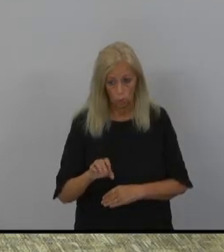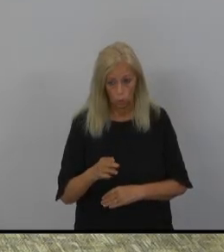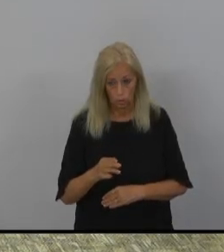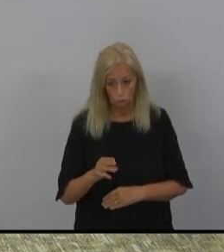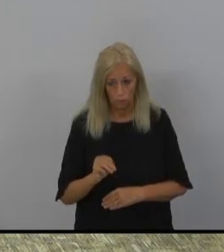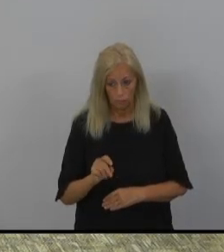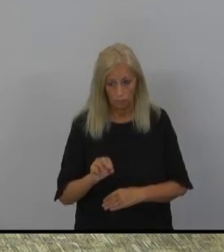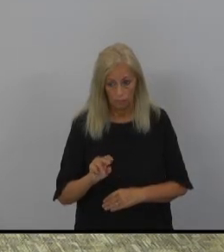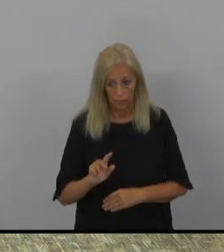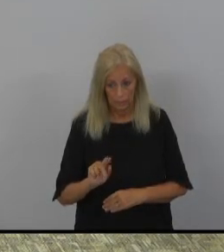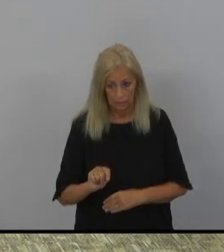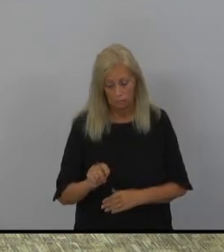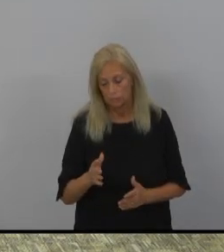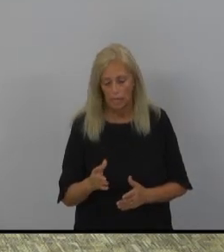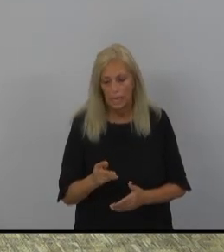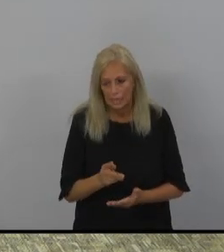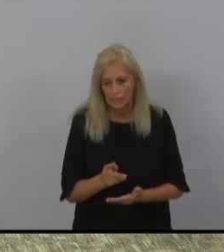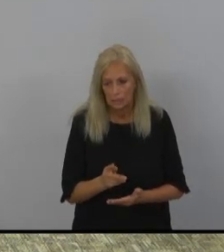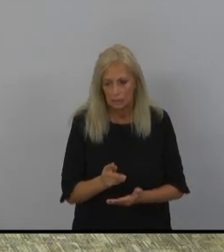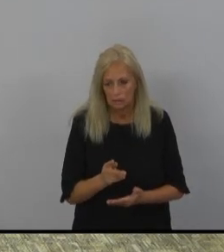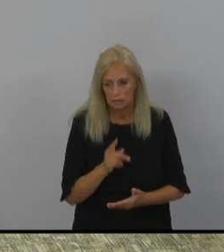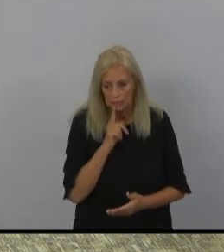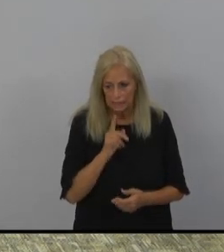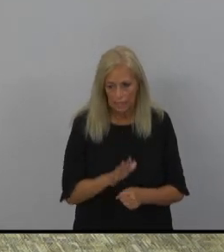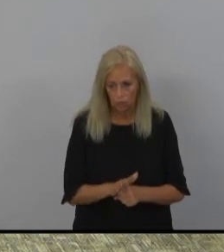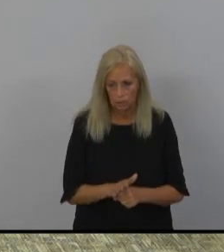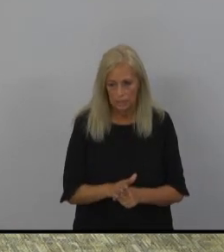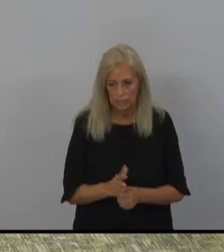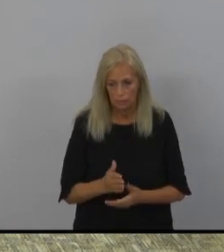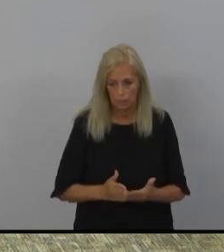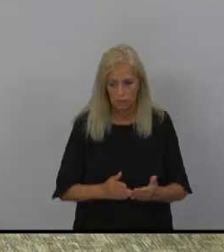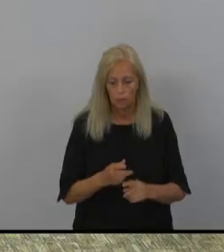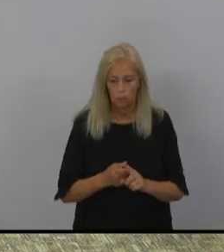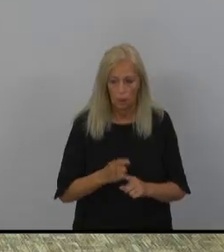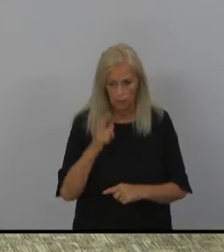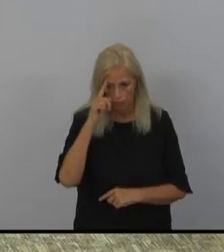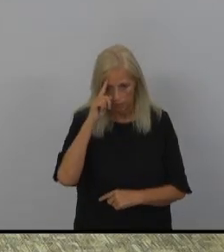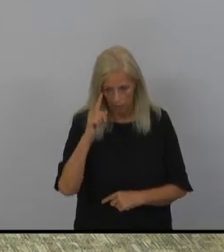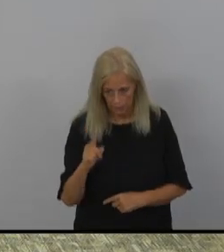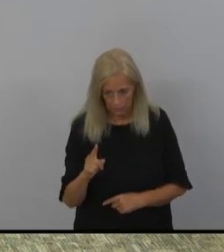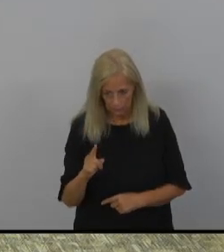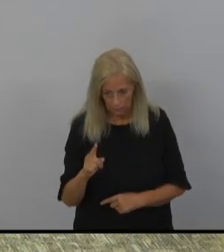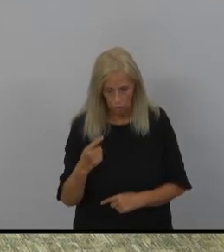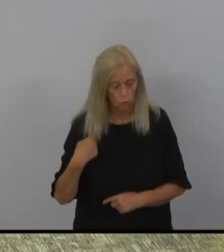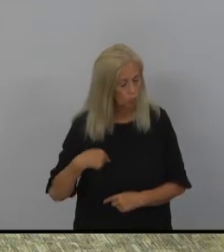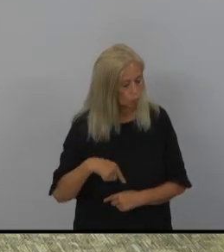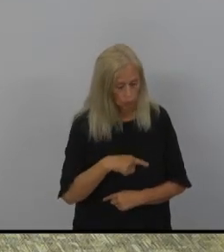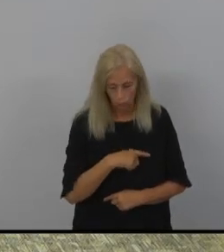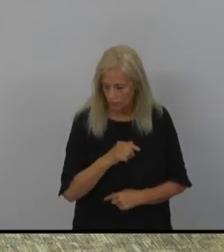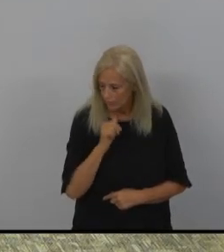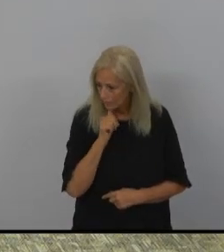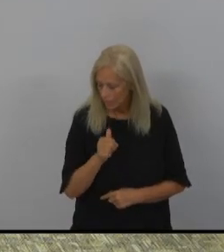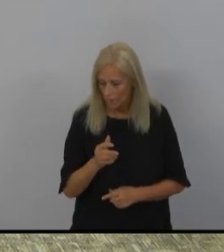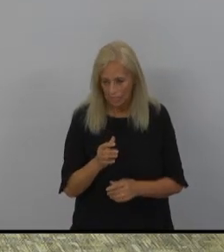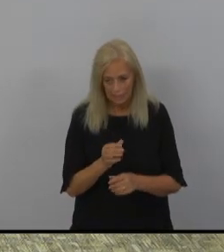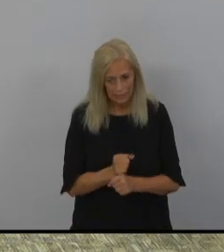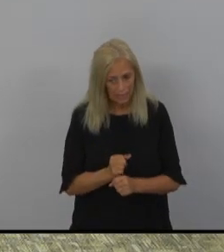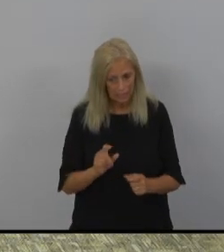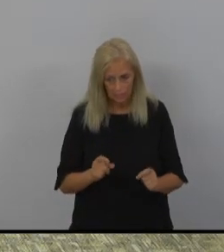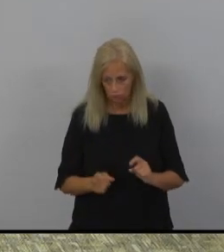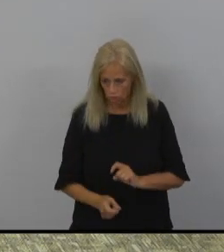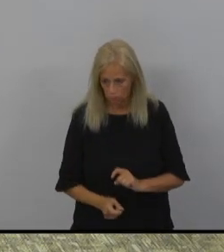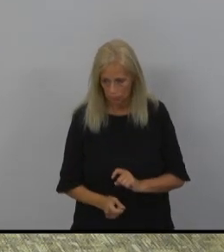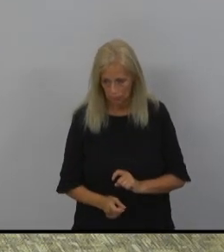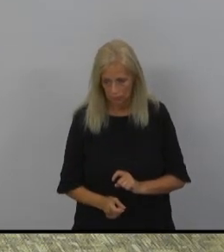or on our guaranteed yield piece that we get off of these pennies. Now, we did not get that adjustment. They